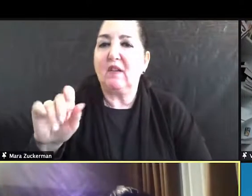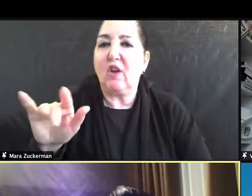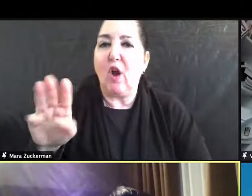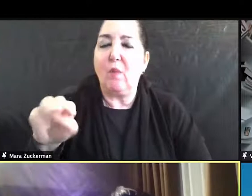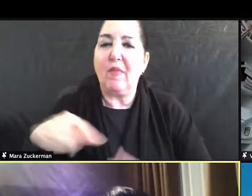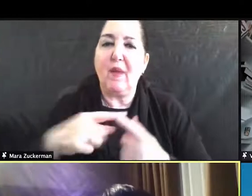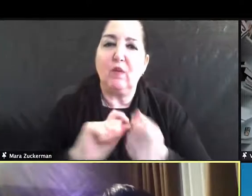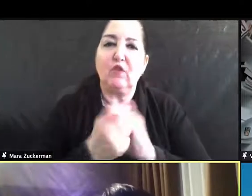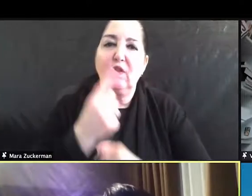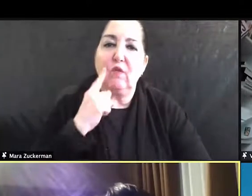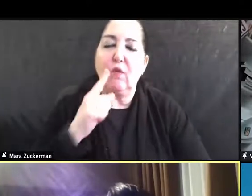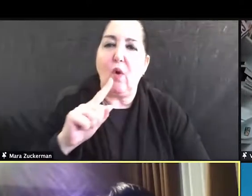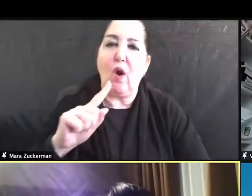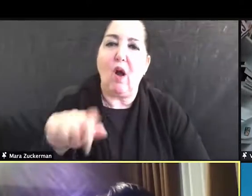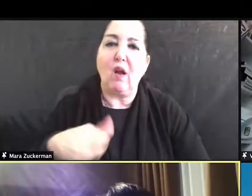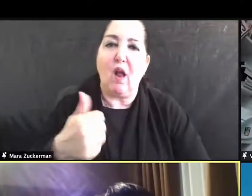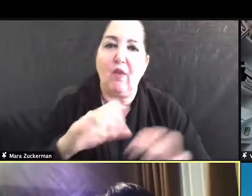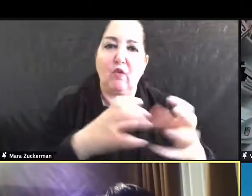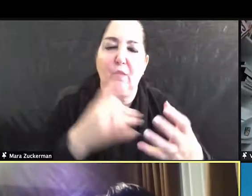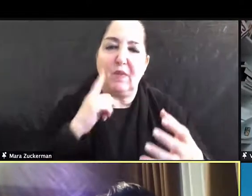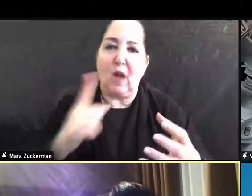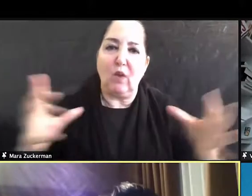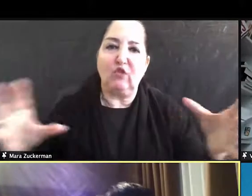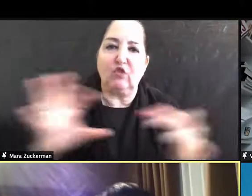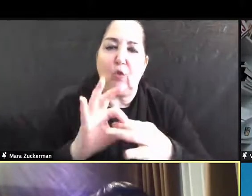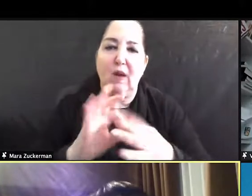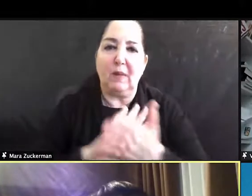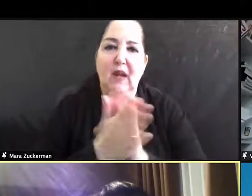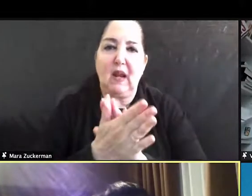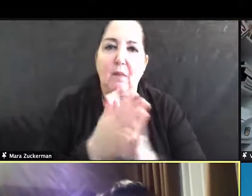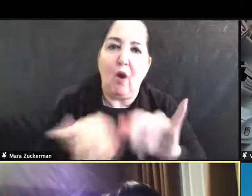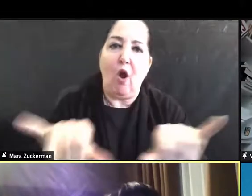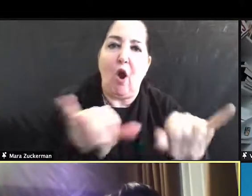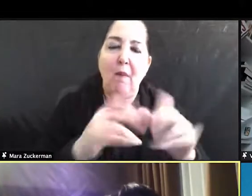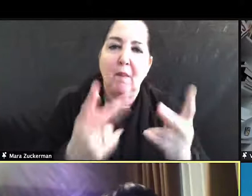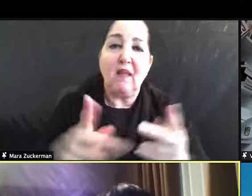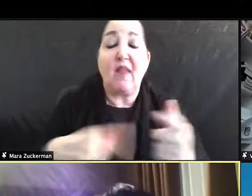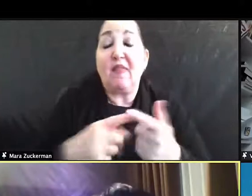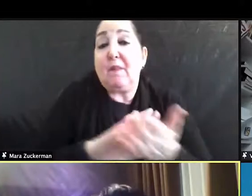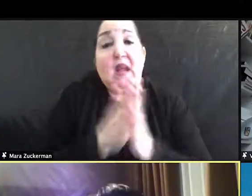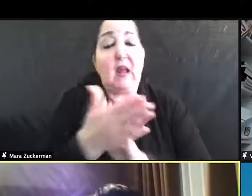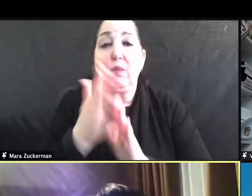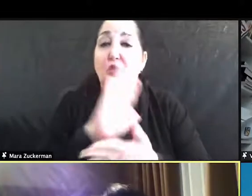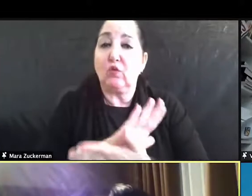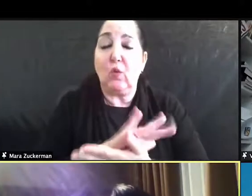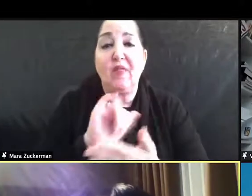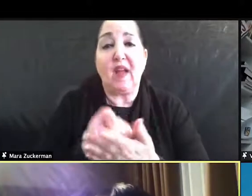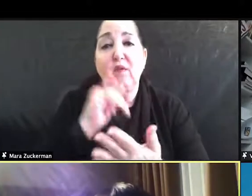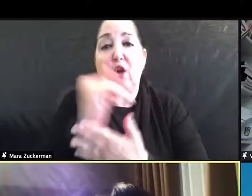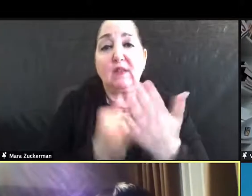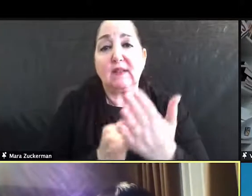Sarina, where we joined together to have a common space, and now we became a school, which is like an artistic model and also our sustainability